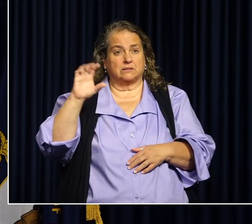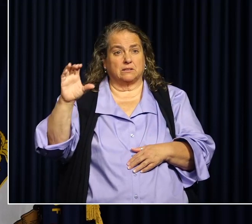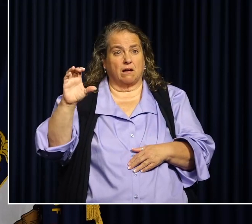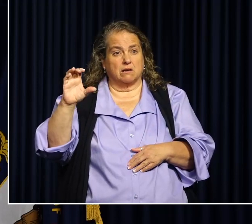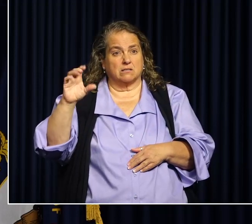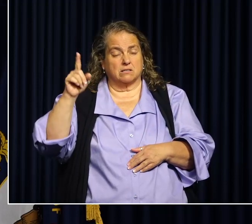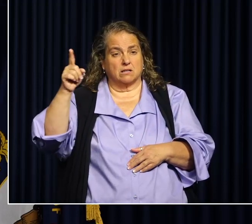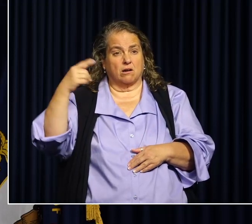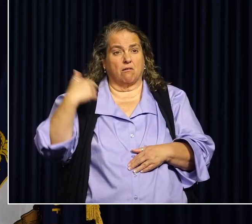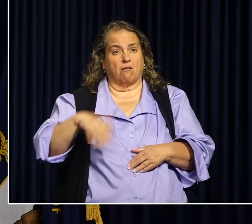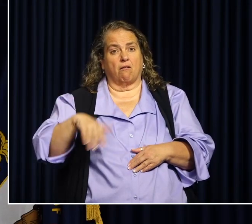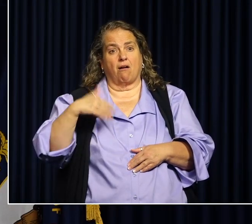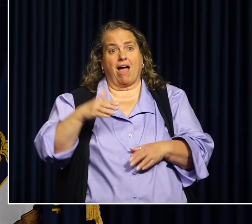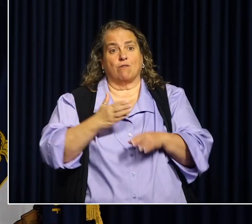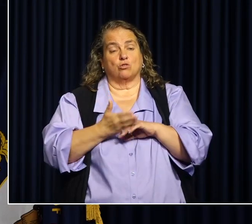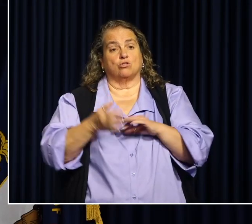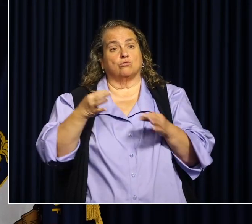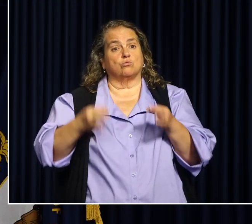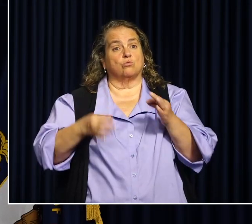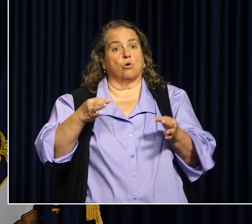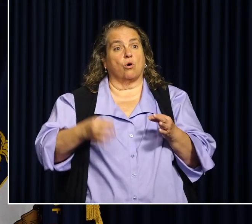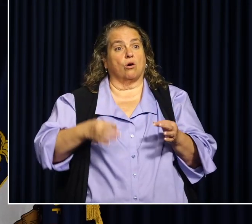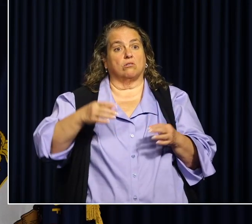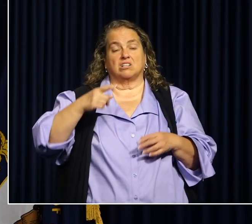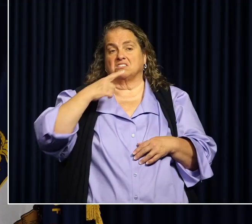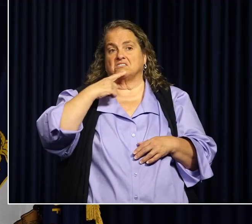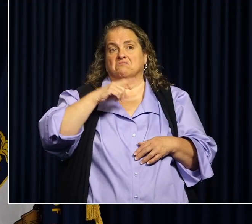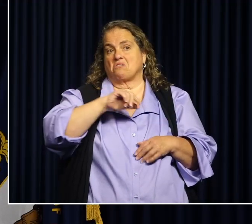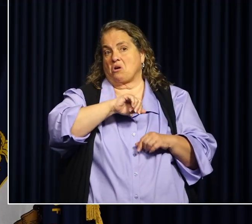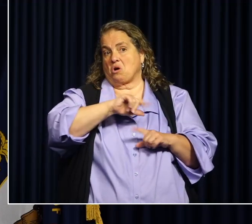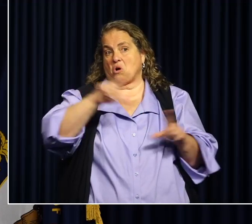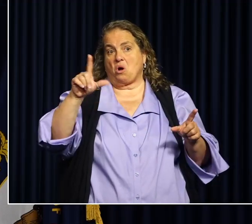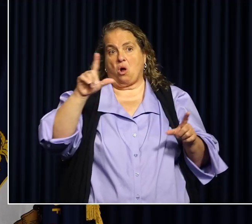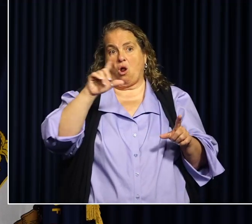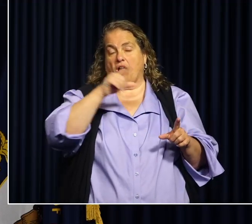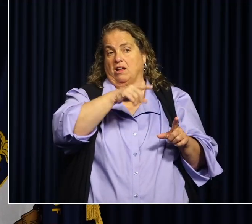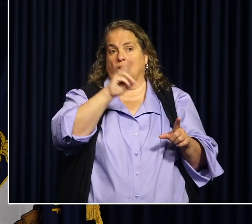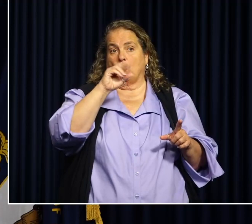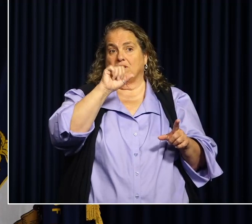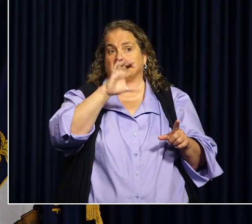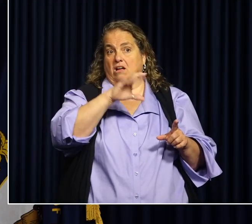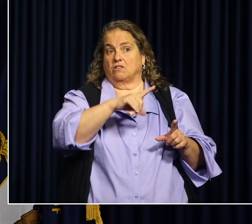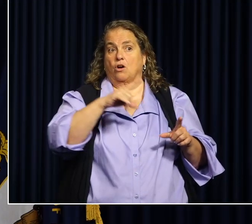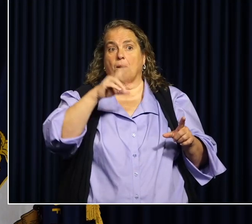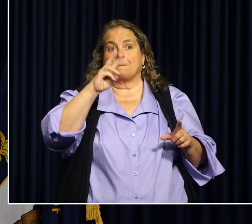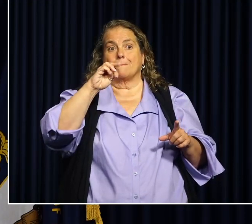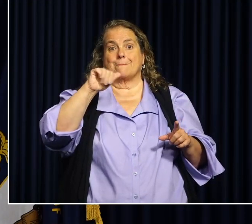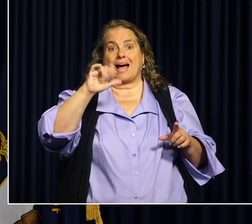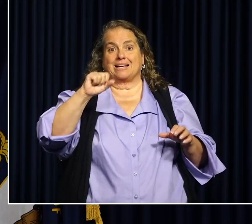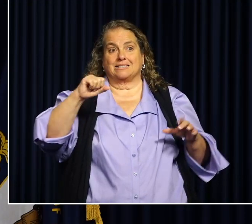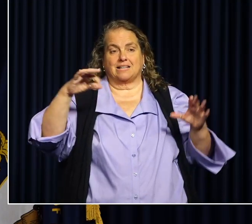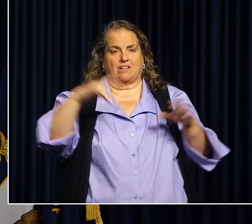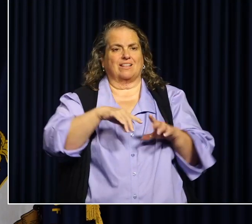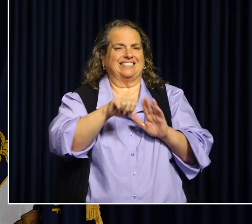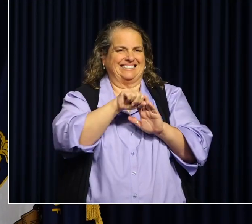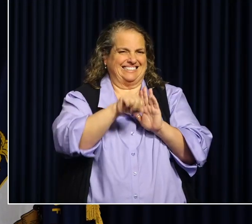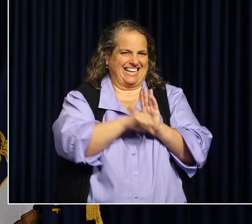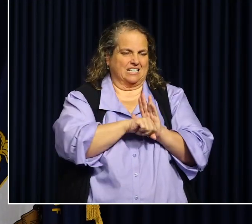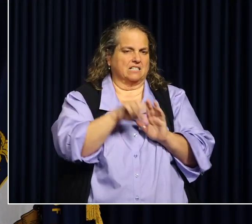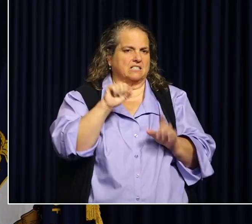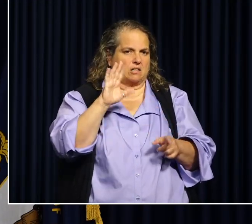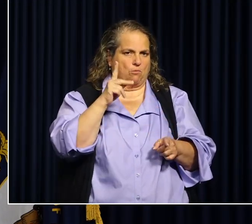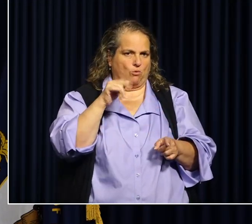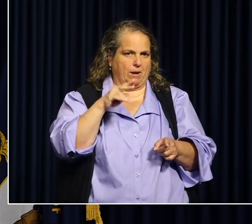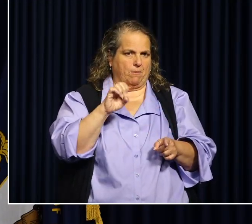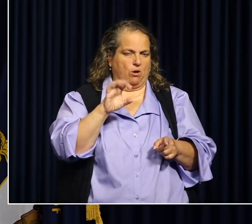after the Supreme Court ruling that struck down all of their mass gatherings, that's the state Supreme Court. That's not